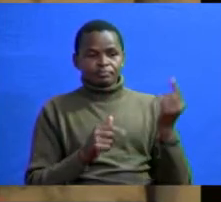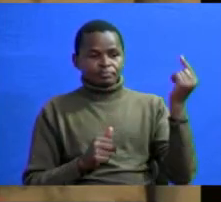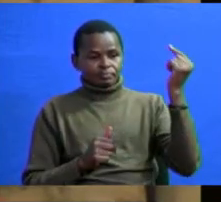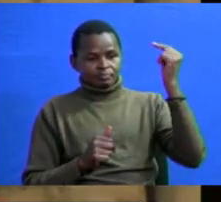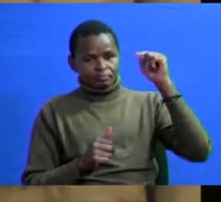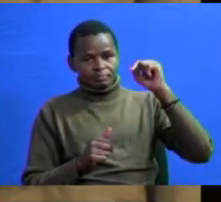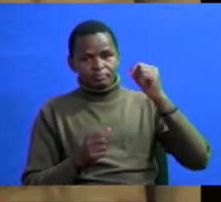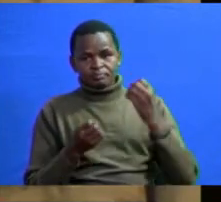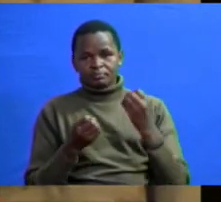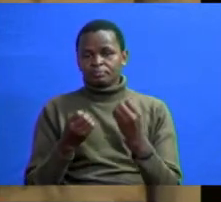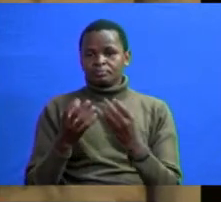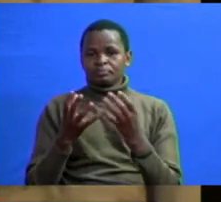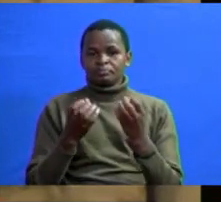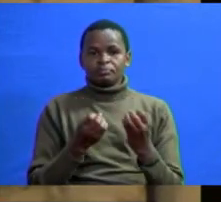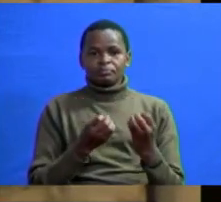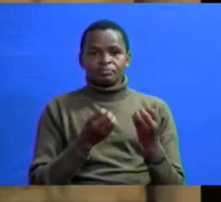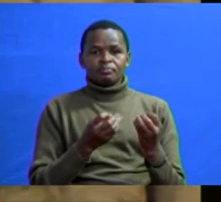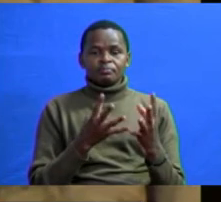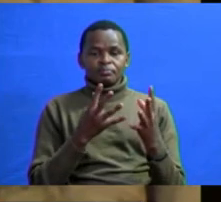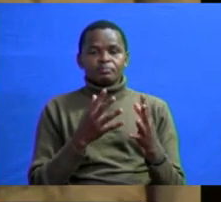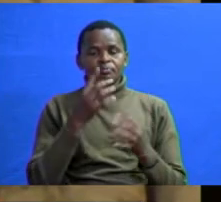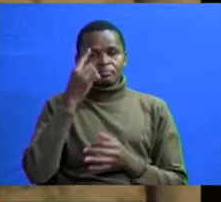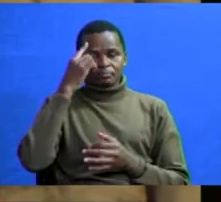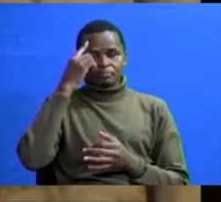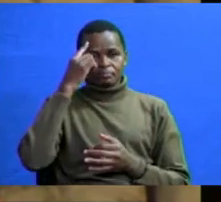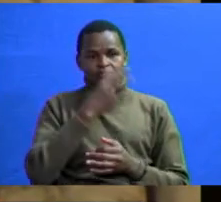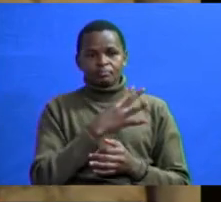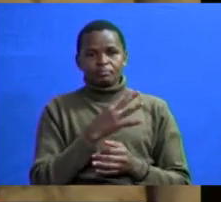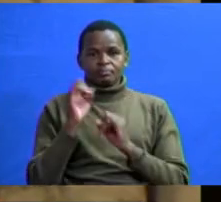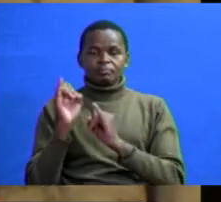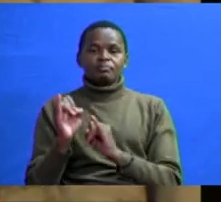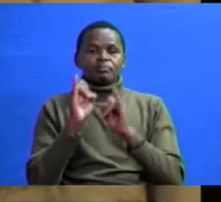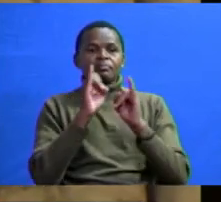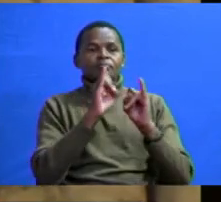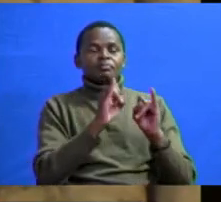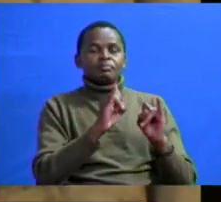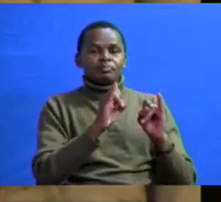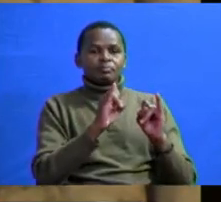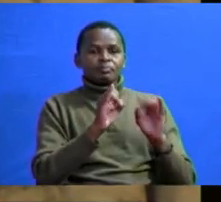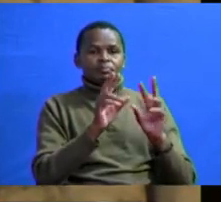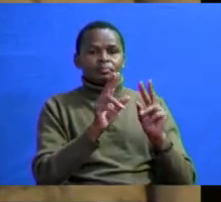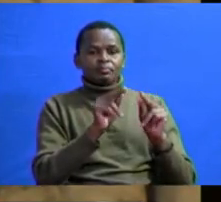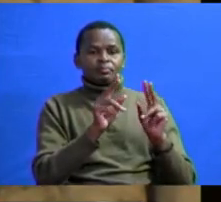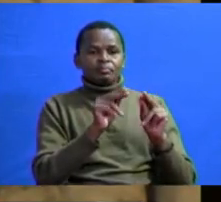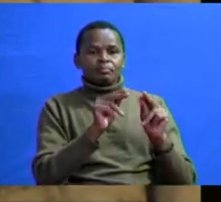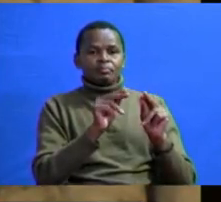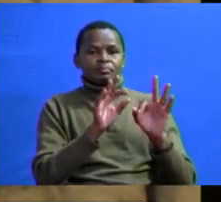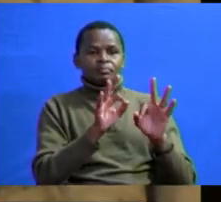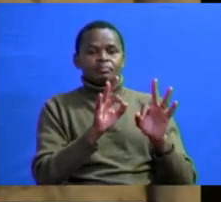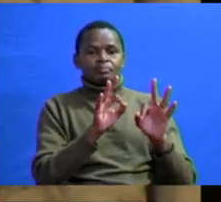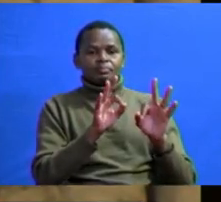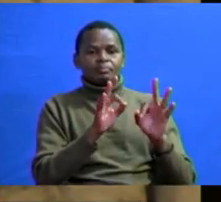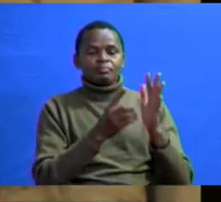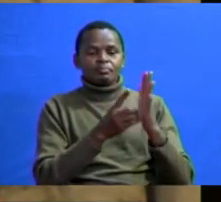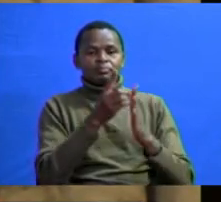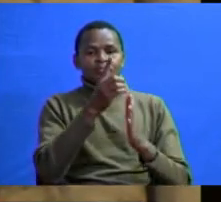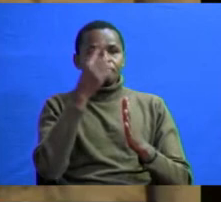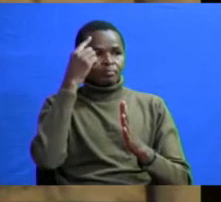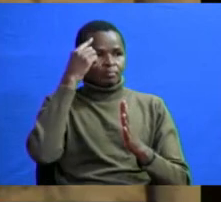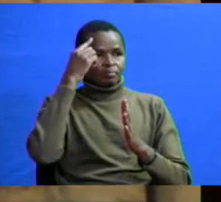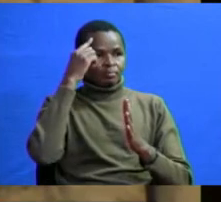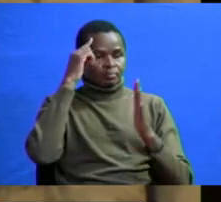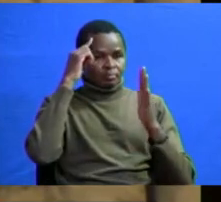with a lot of negative thinking. An individual feels that they're not worth it. They develop a sense of